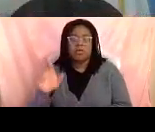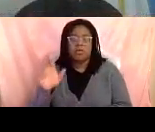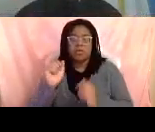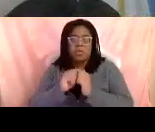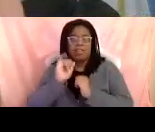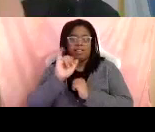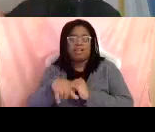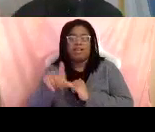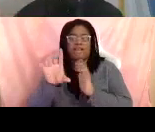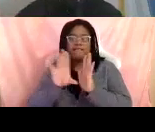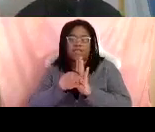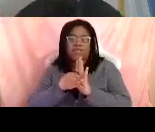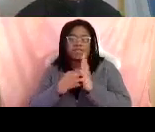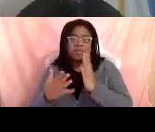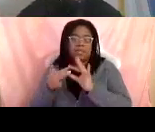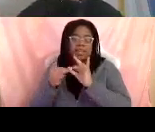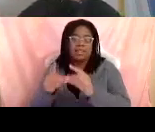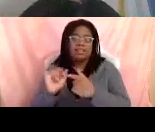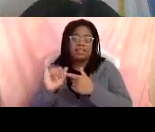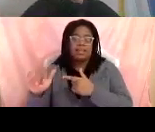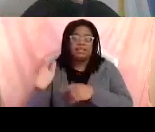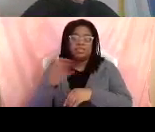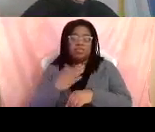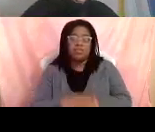code. QR code.